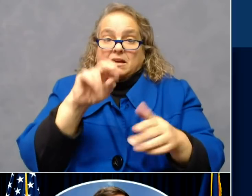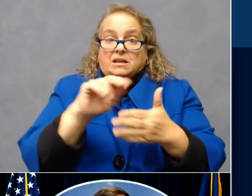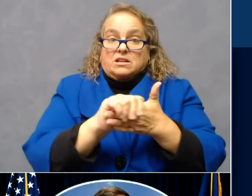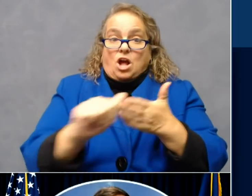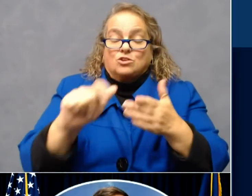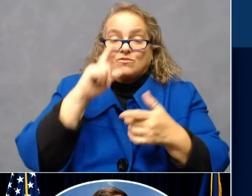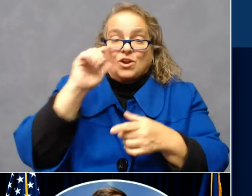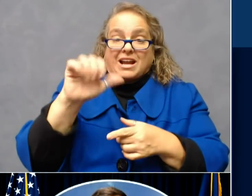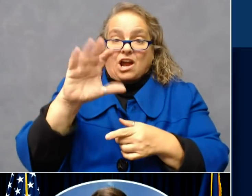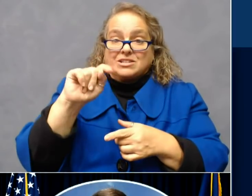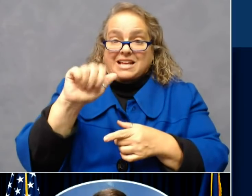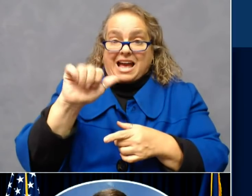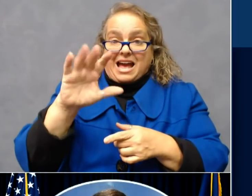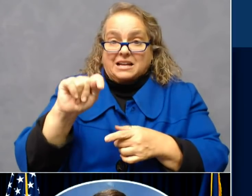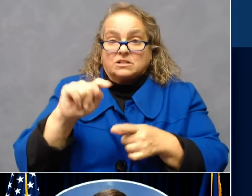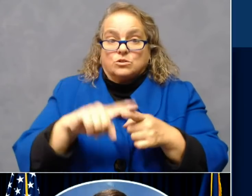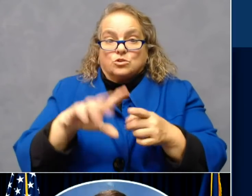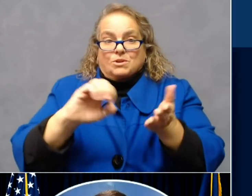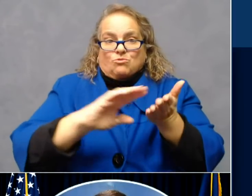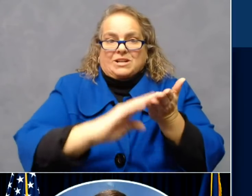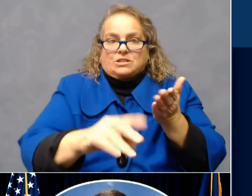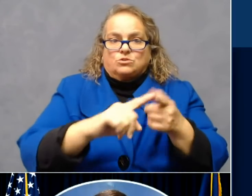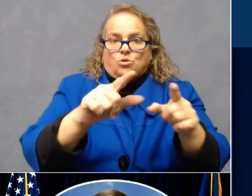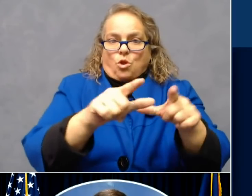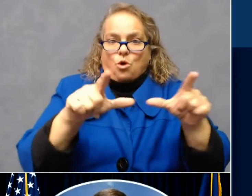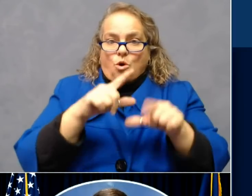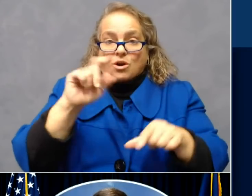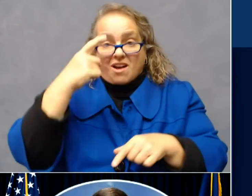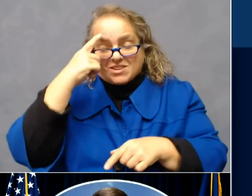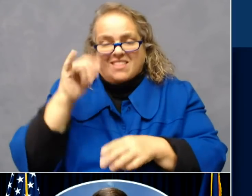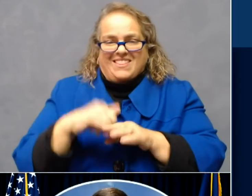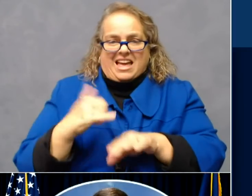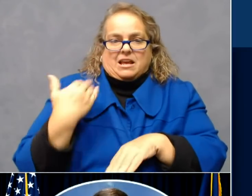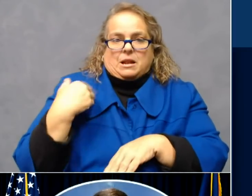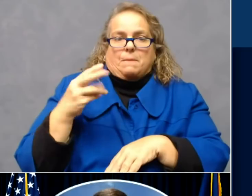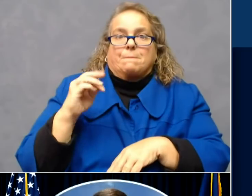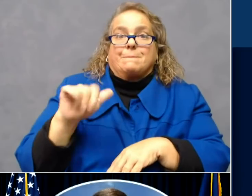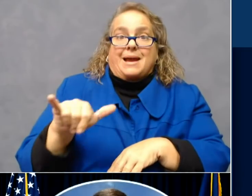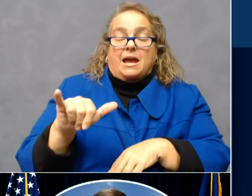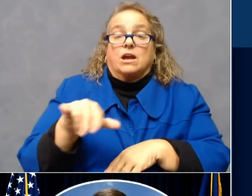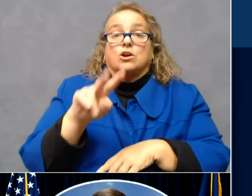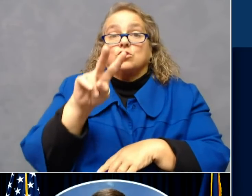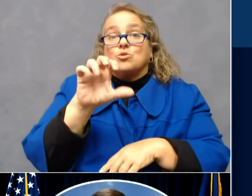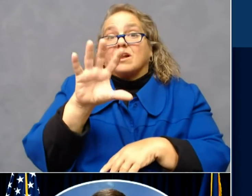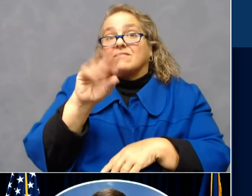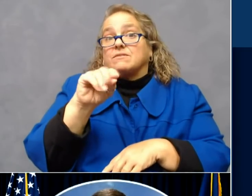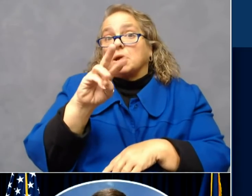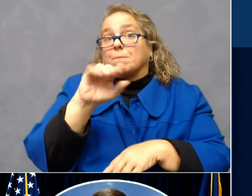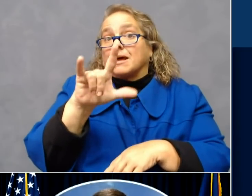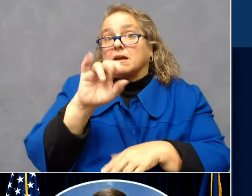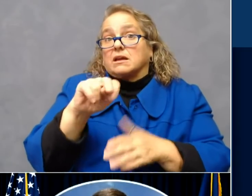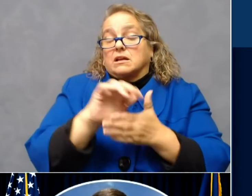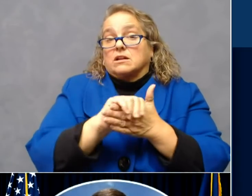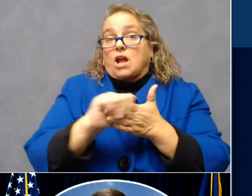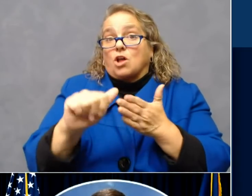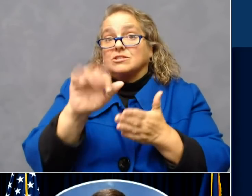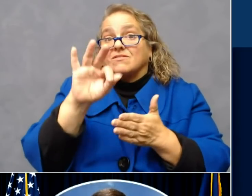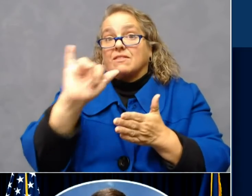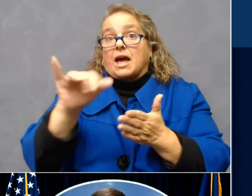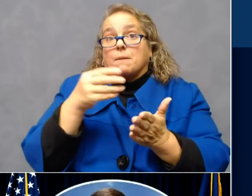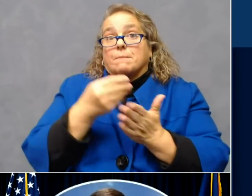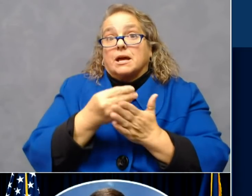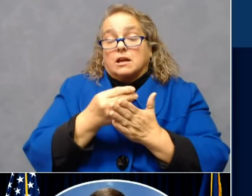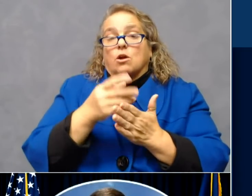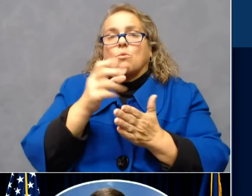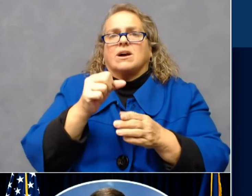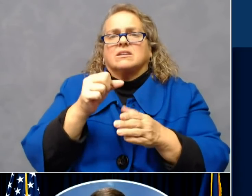to COVID-19. We did that back in May. $250 million of the allotment was divided based on population